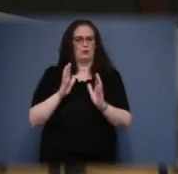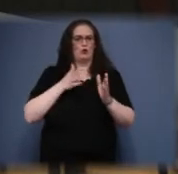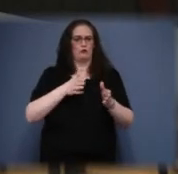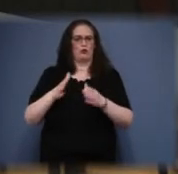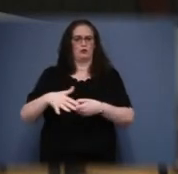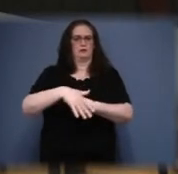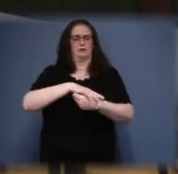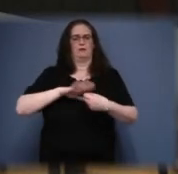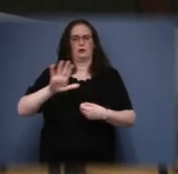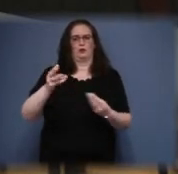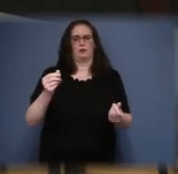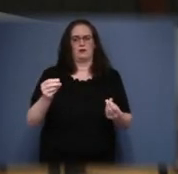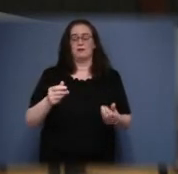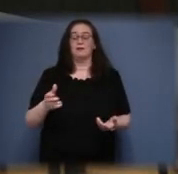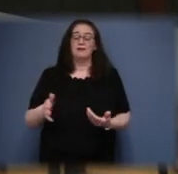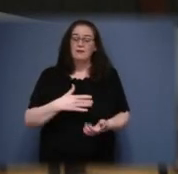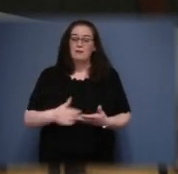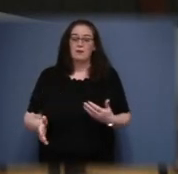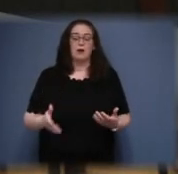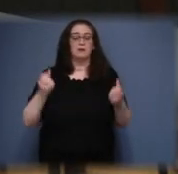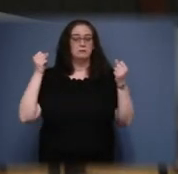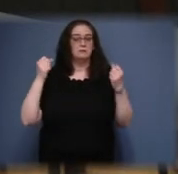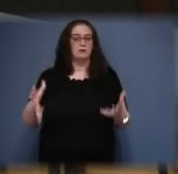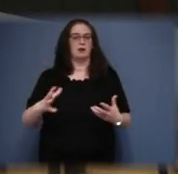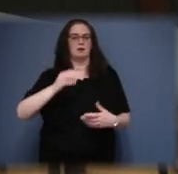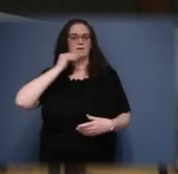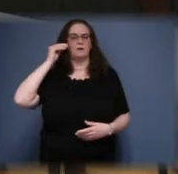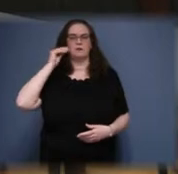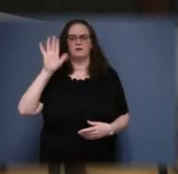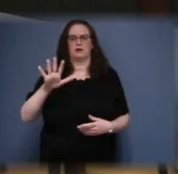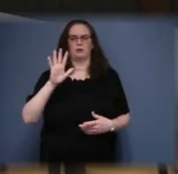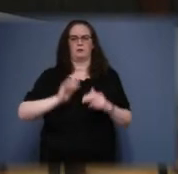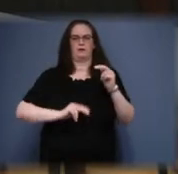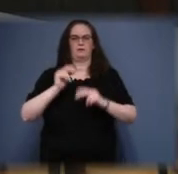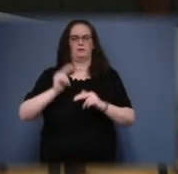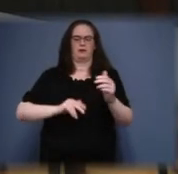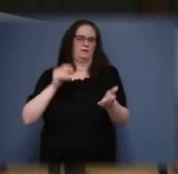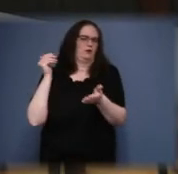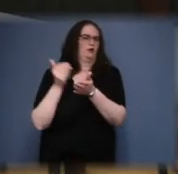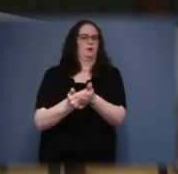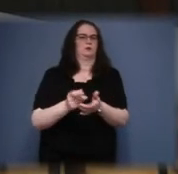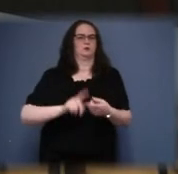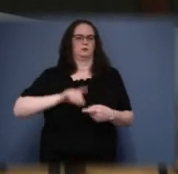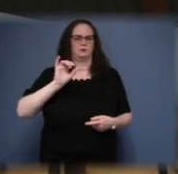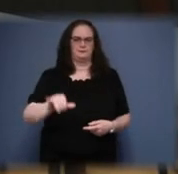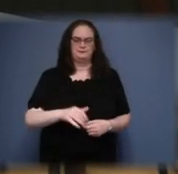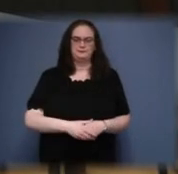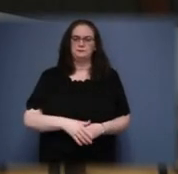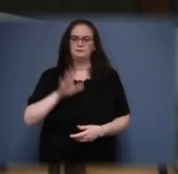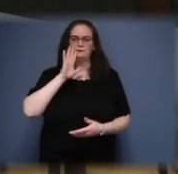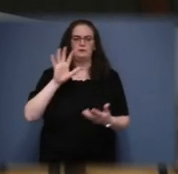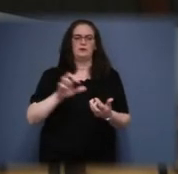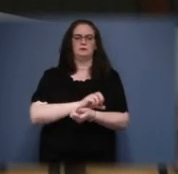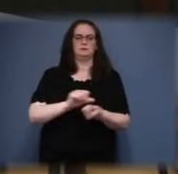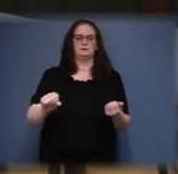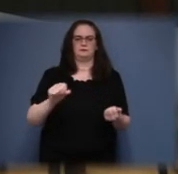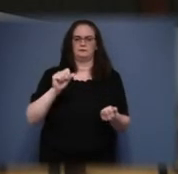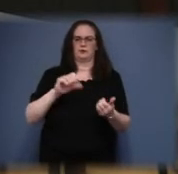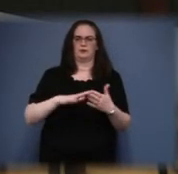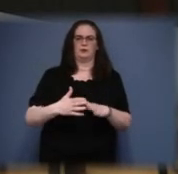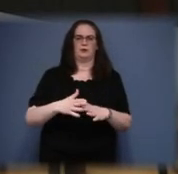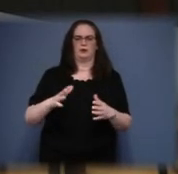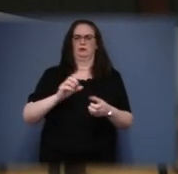your land, never mind the countless number of homes that will be built far too close to. It will destroy our neighborhoods and create